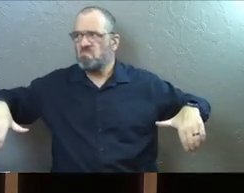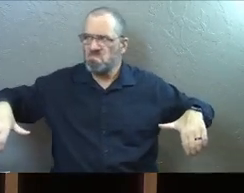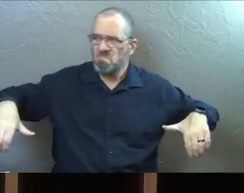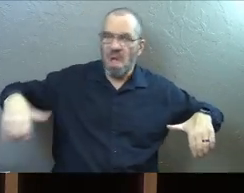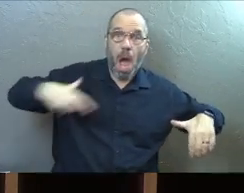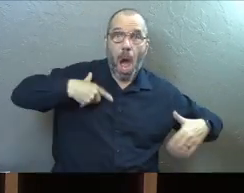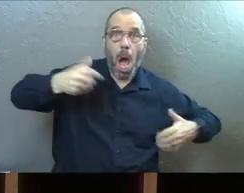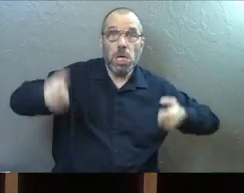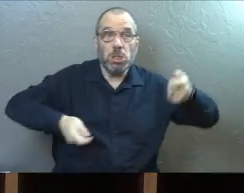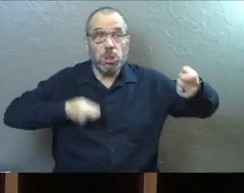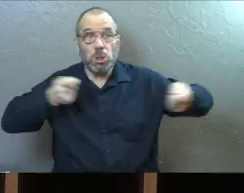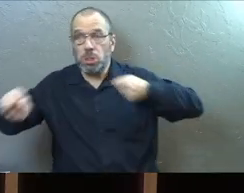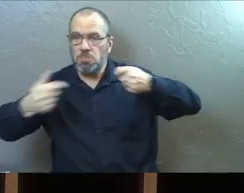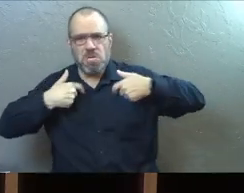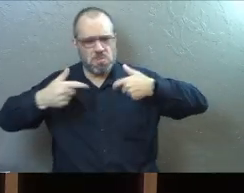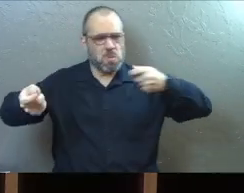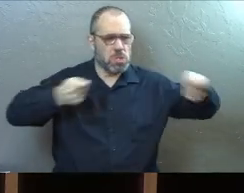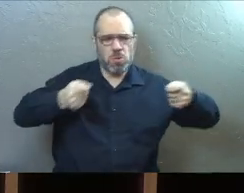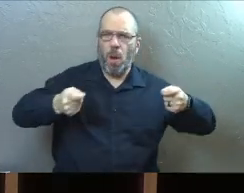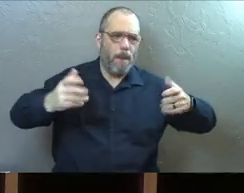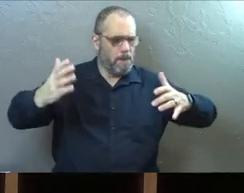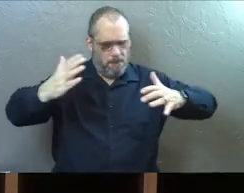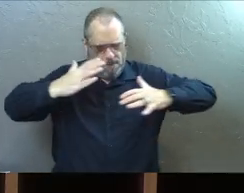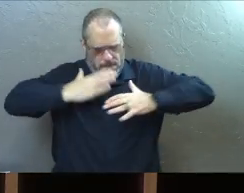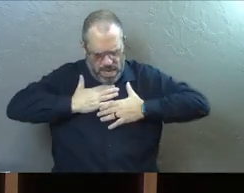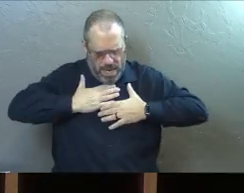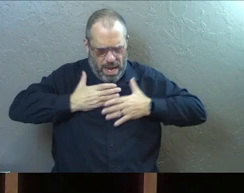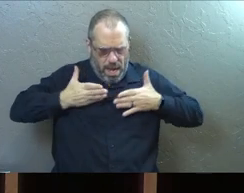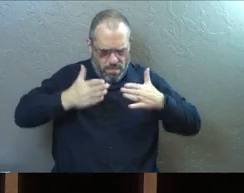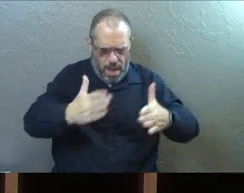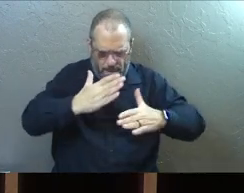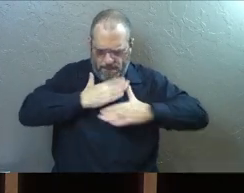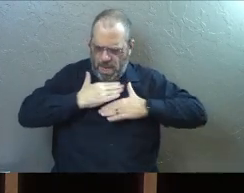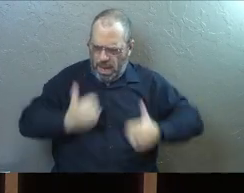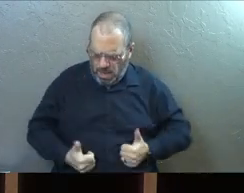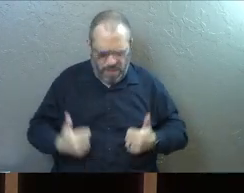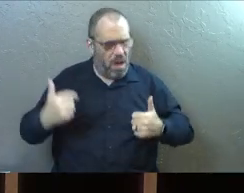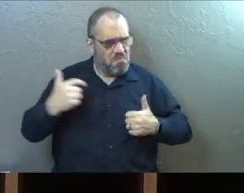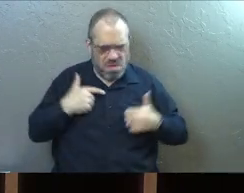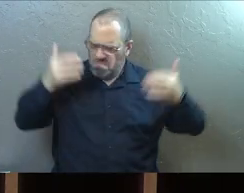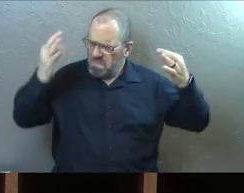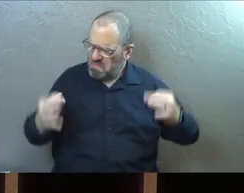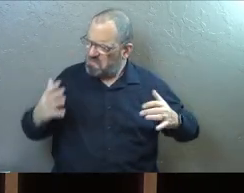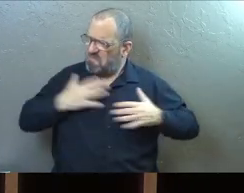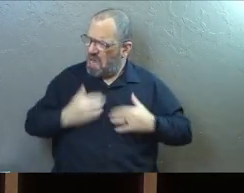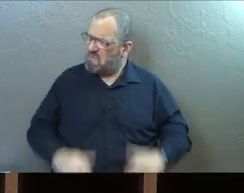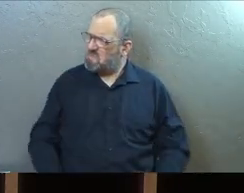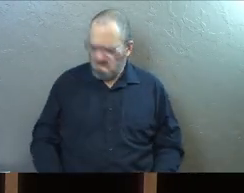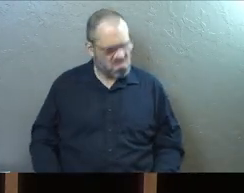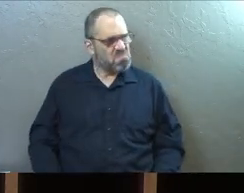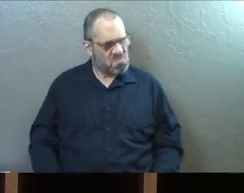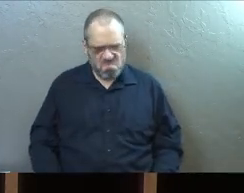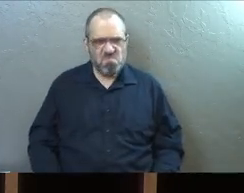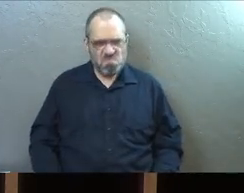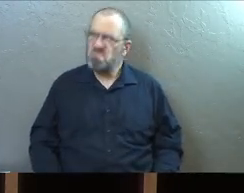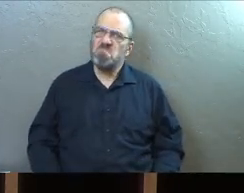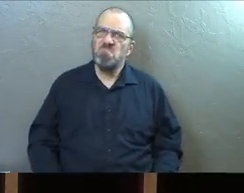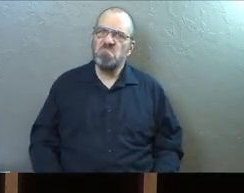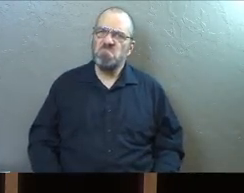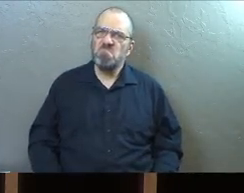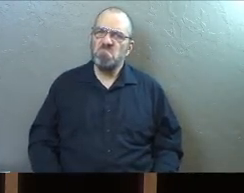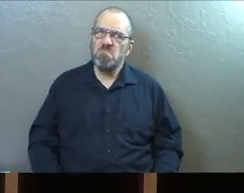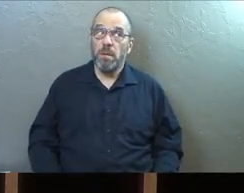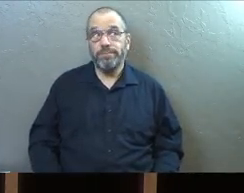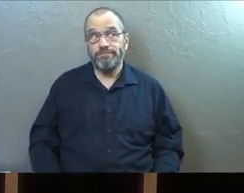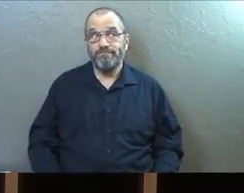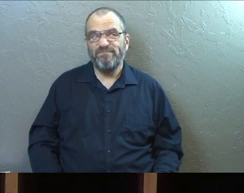wheel, I want control of it. It's my path. I'm the one who's going to decide where I go.